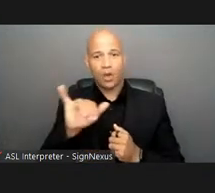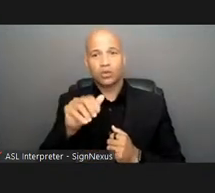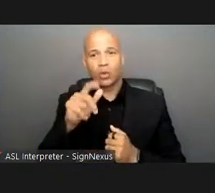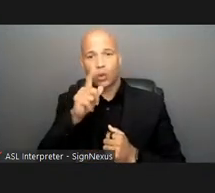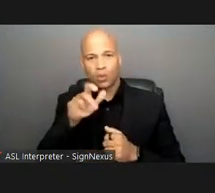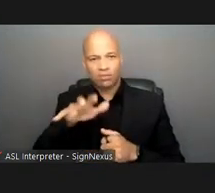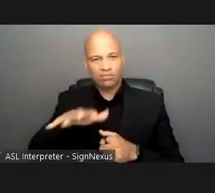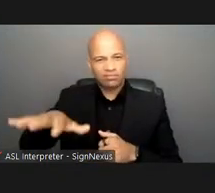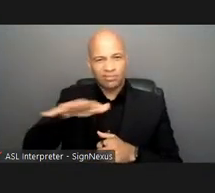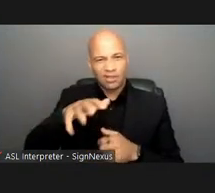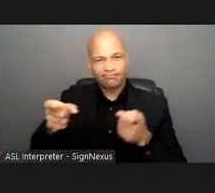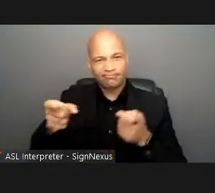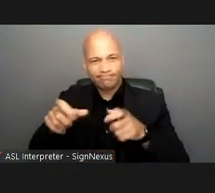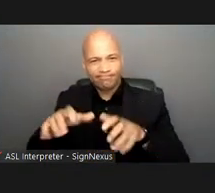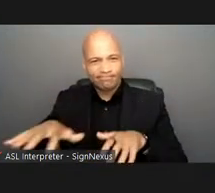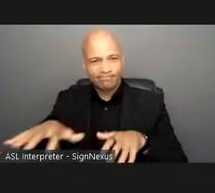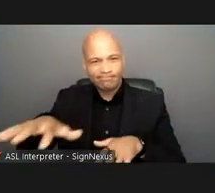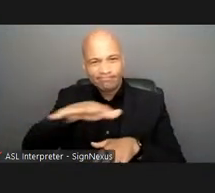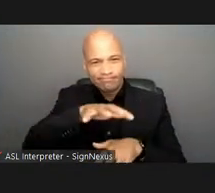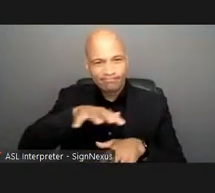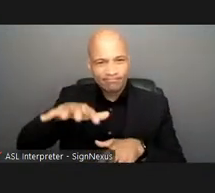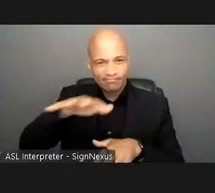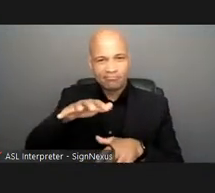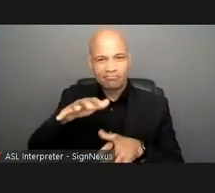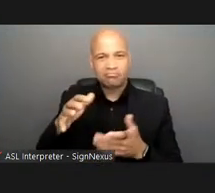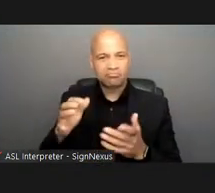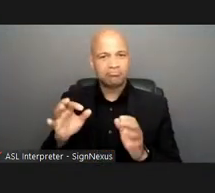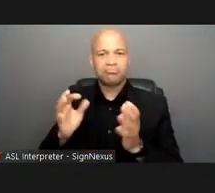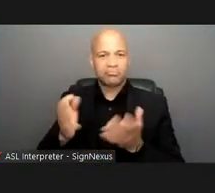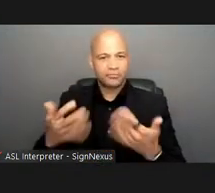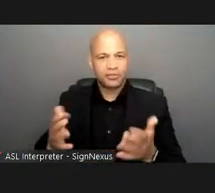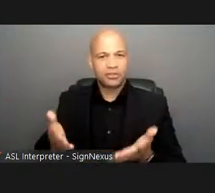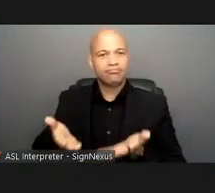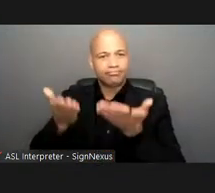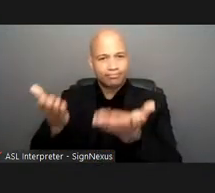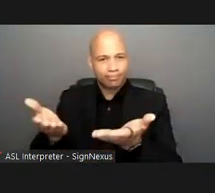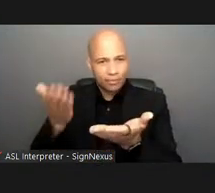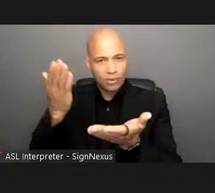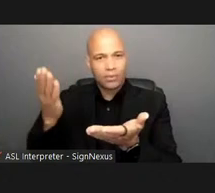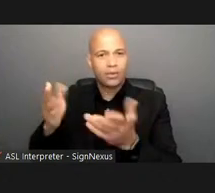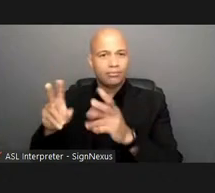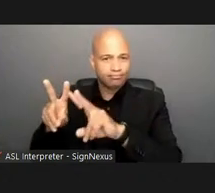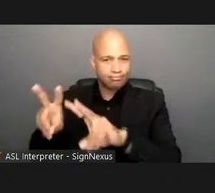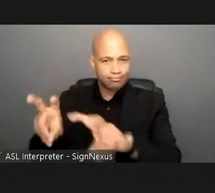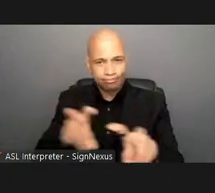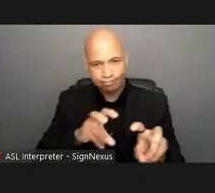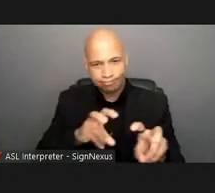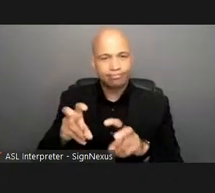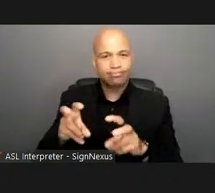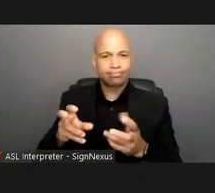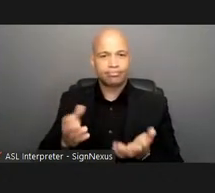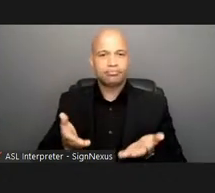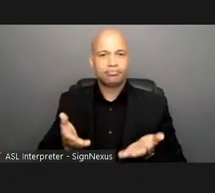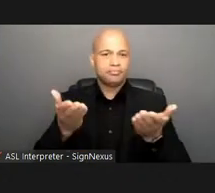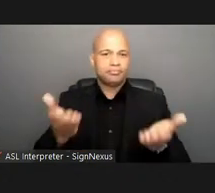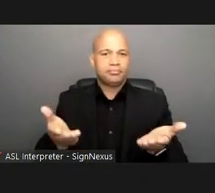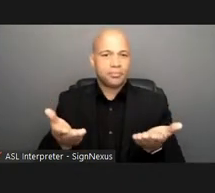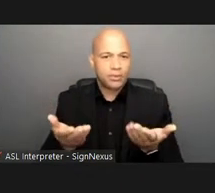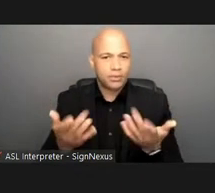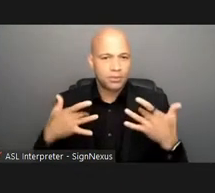Central Park and The High Line and will consider public input on its proposed finding received during this public review of the environmental